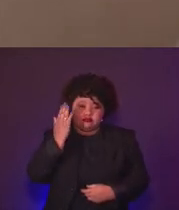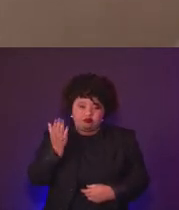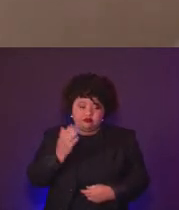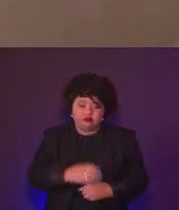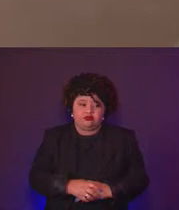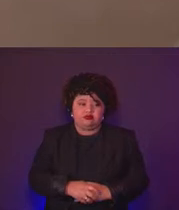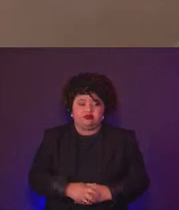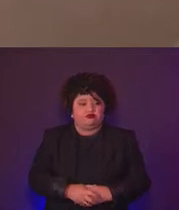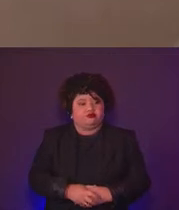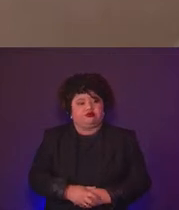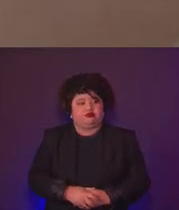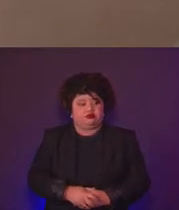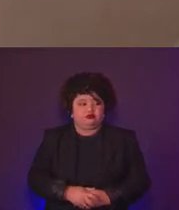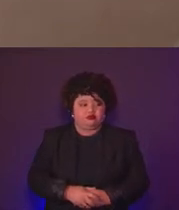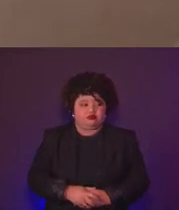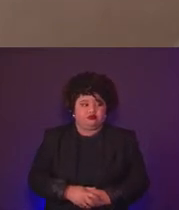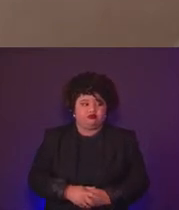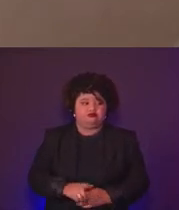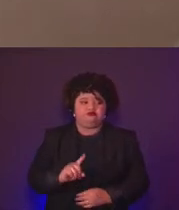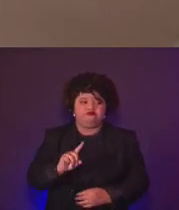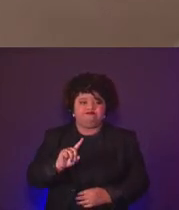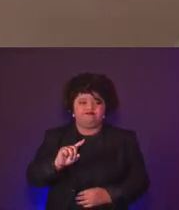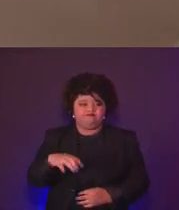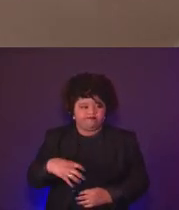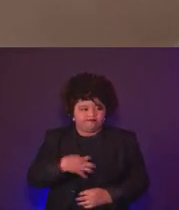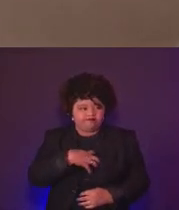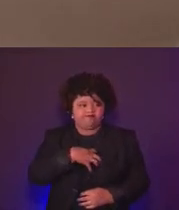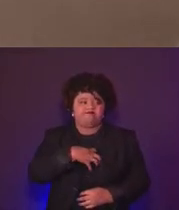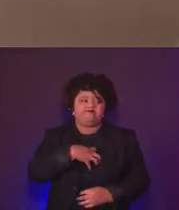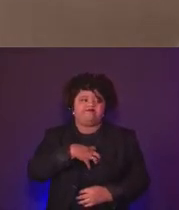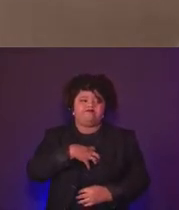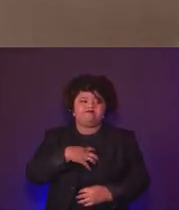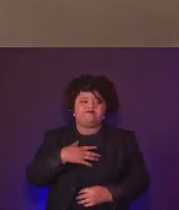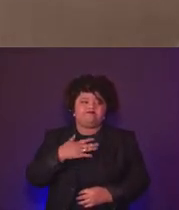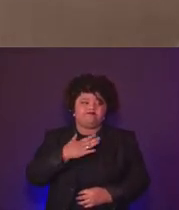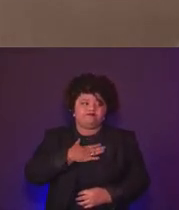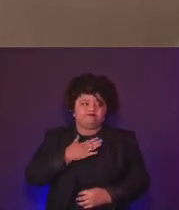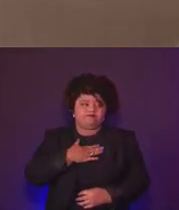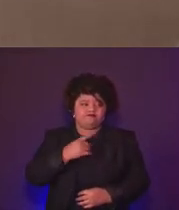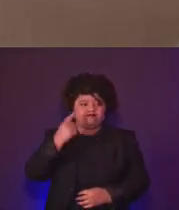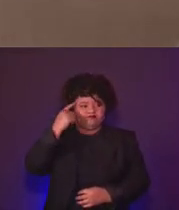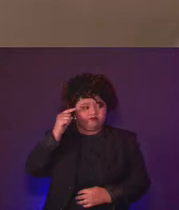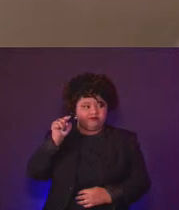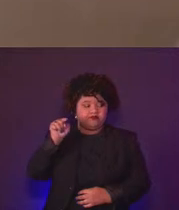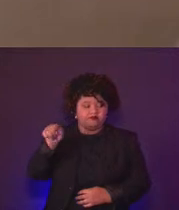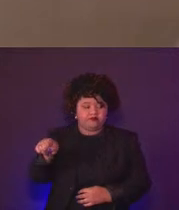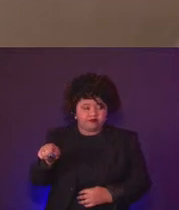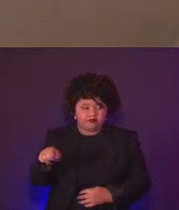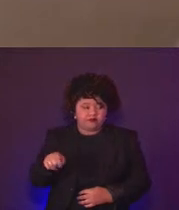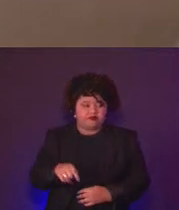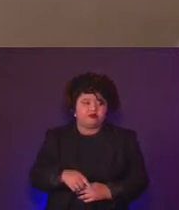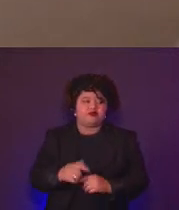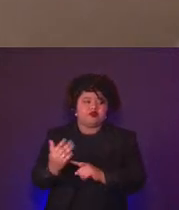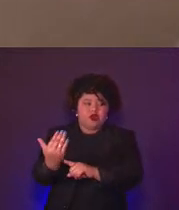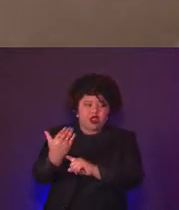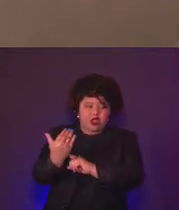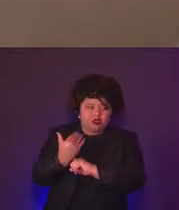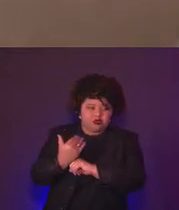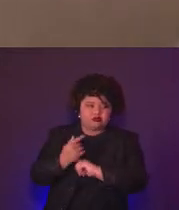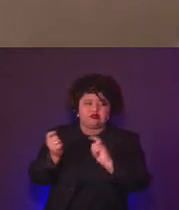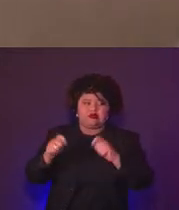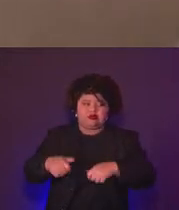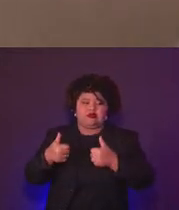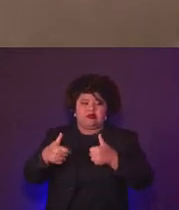with Phil and then also the data editors there, that was my real deep dive into learning how to use data for really good accountability